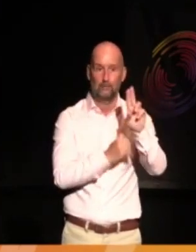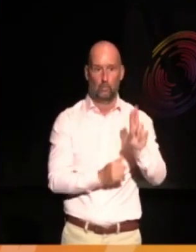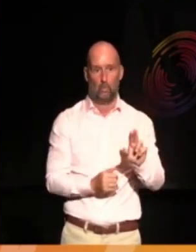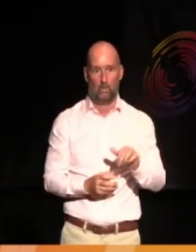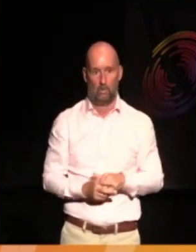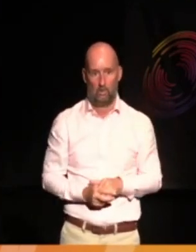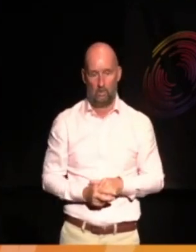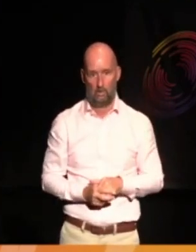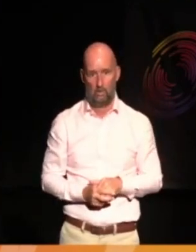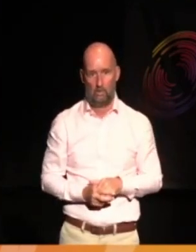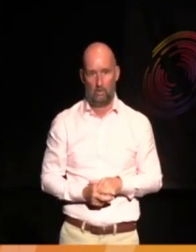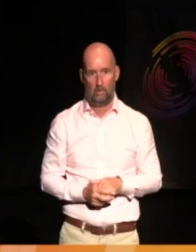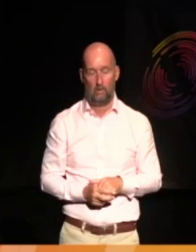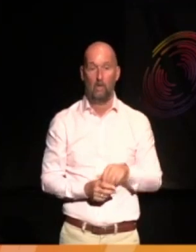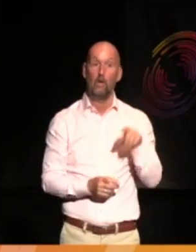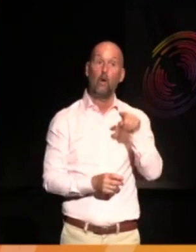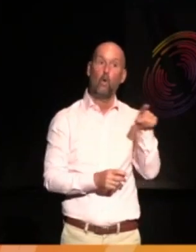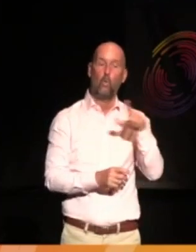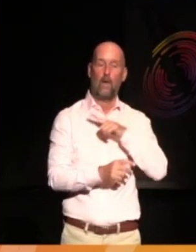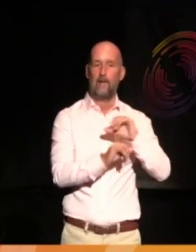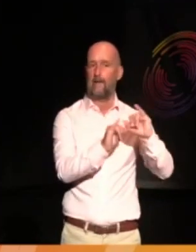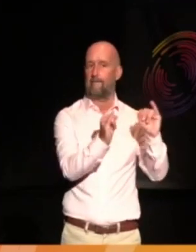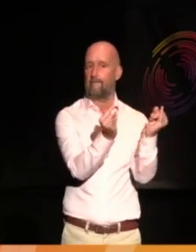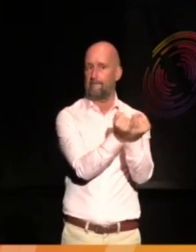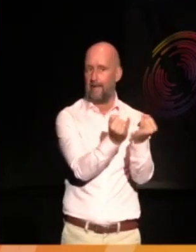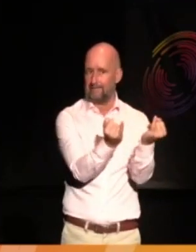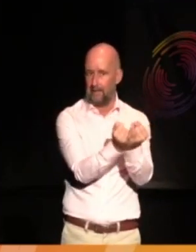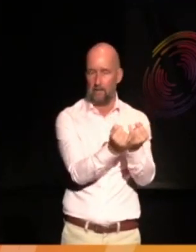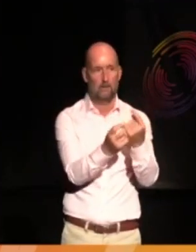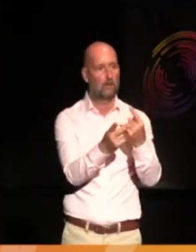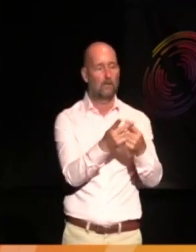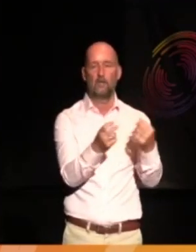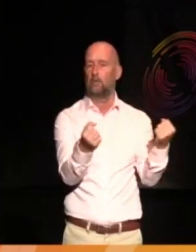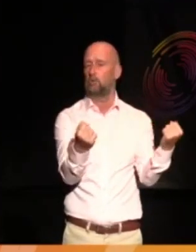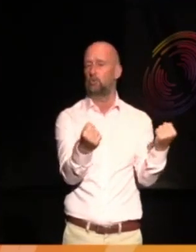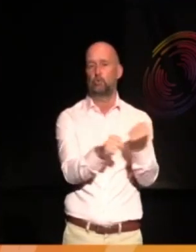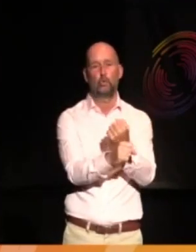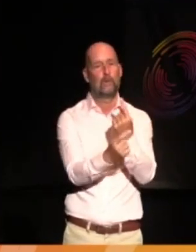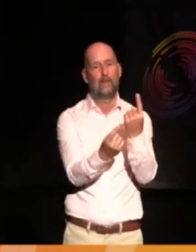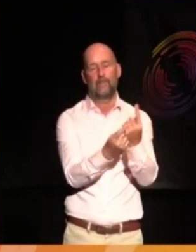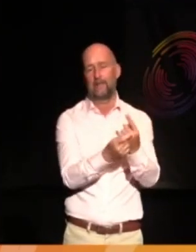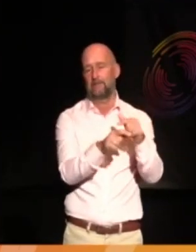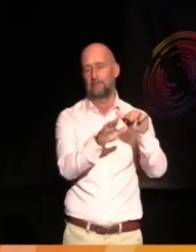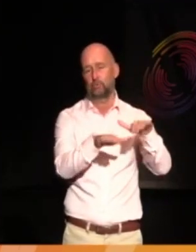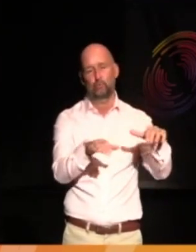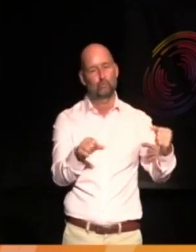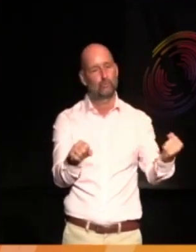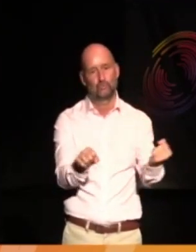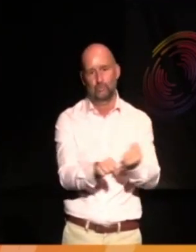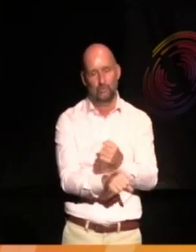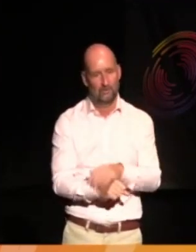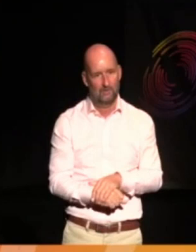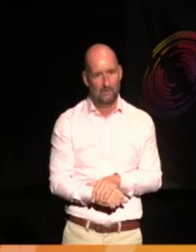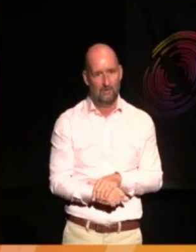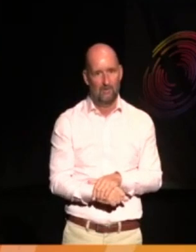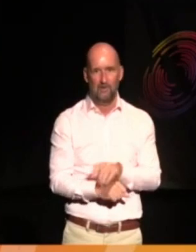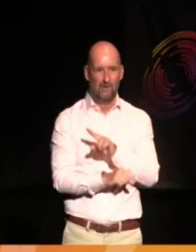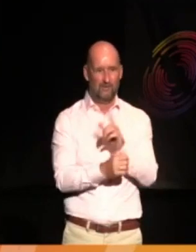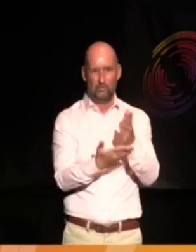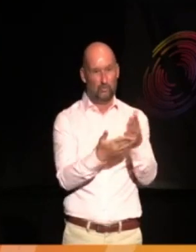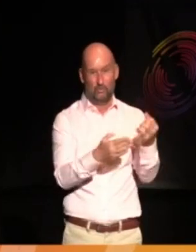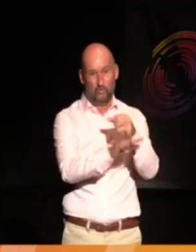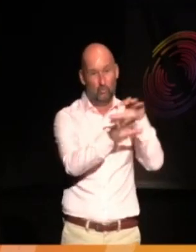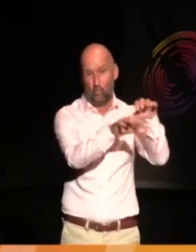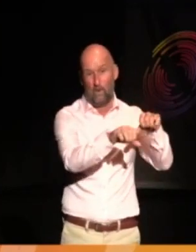arrested for fighting, for doing stuff that kids might do that are not arrestable. The other thing